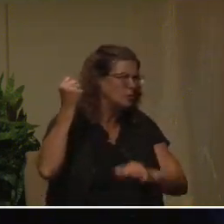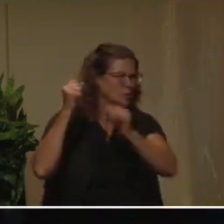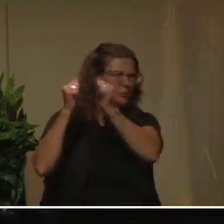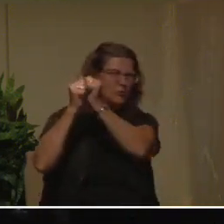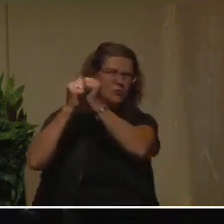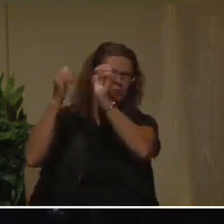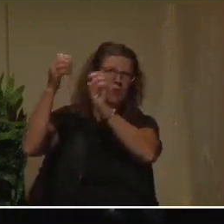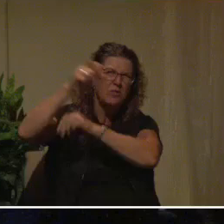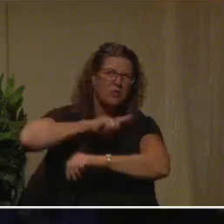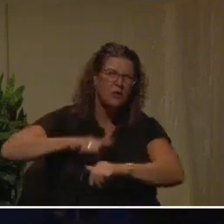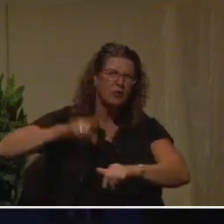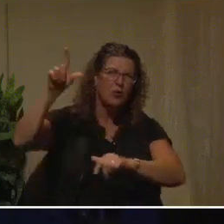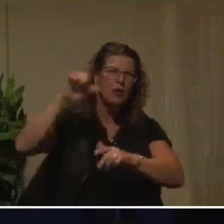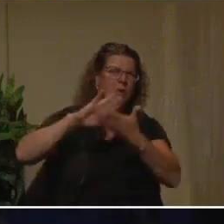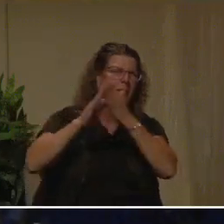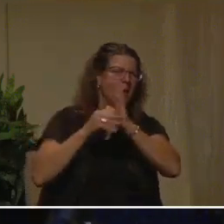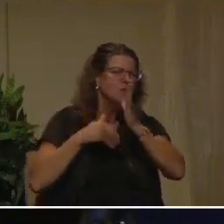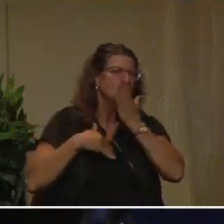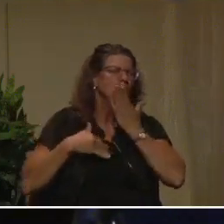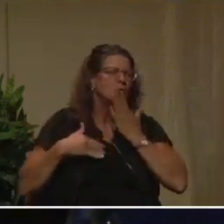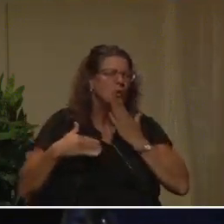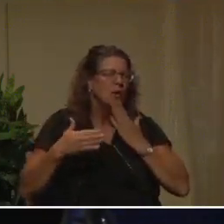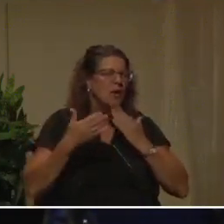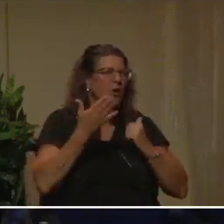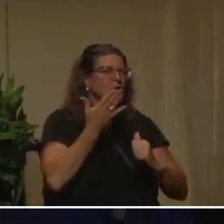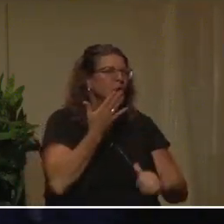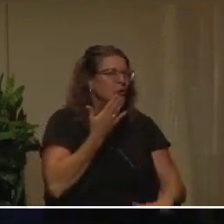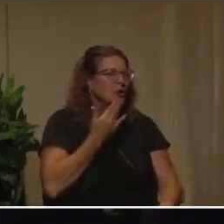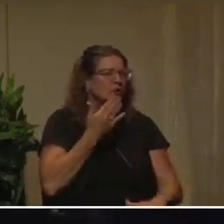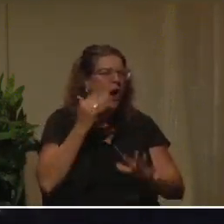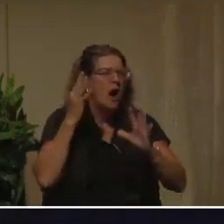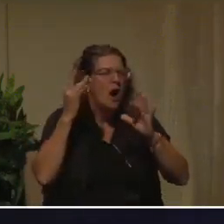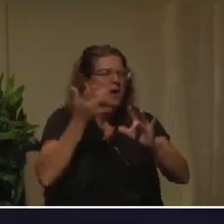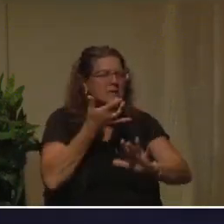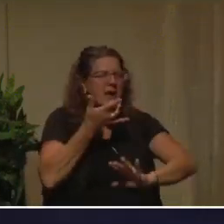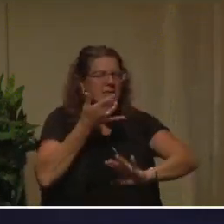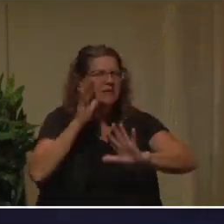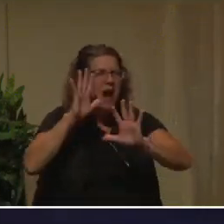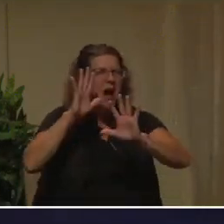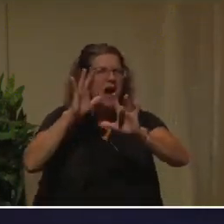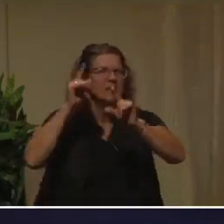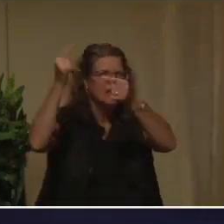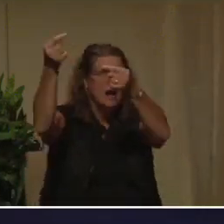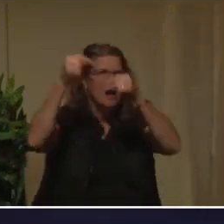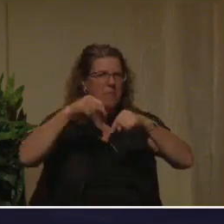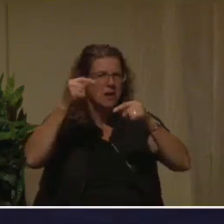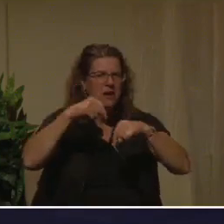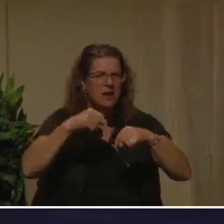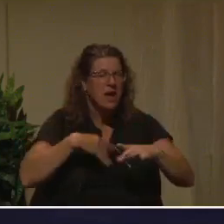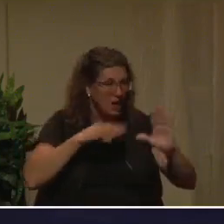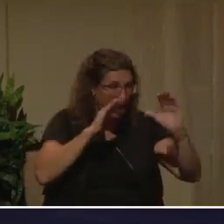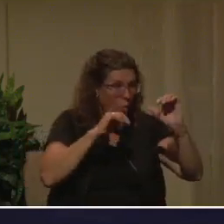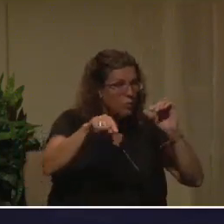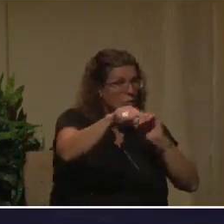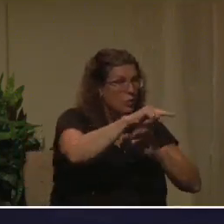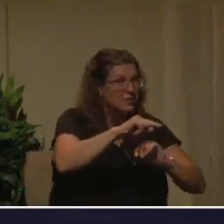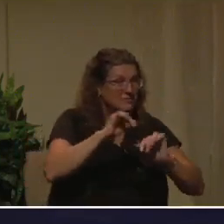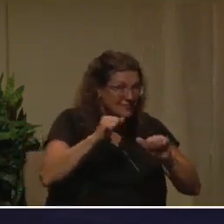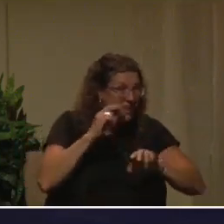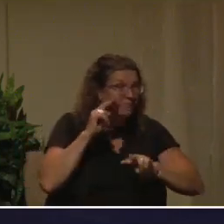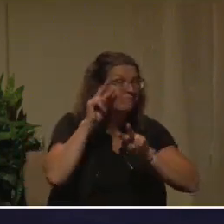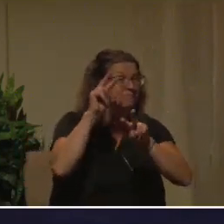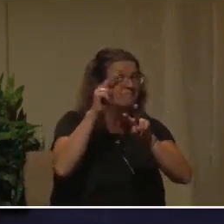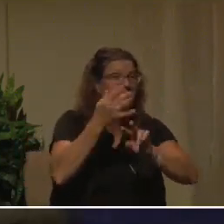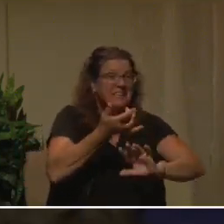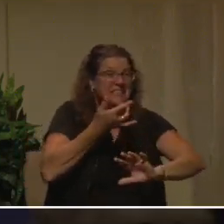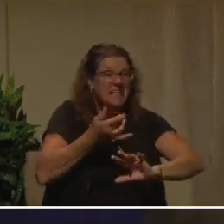and sweeter, and we can just taste it coming, and I hope you can taste it coming. Let's pray.